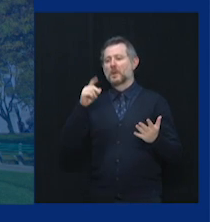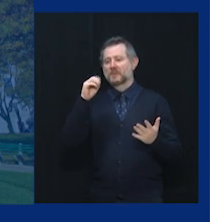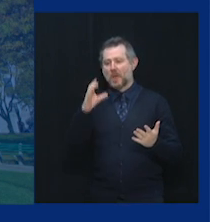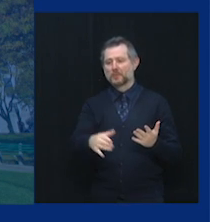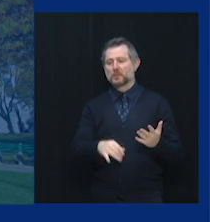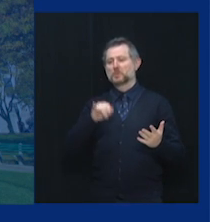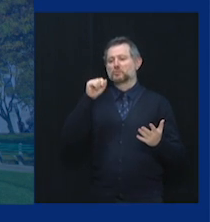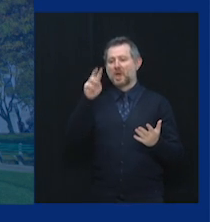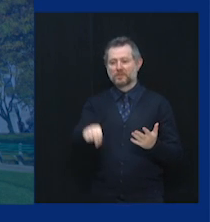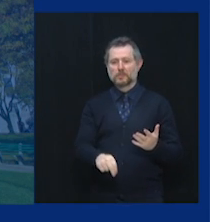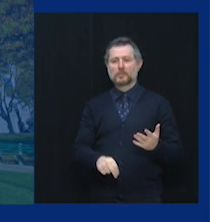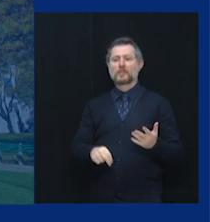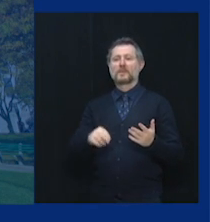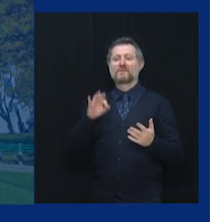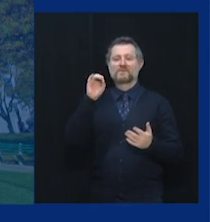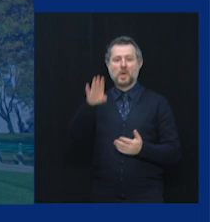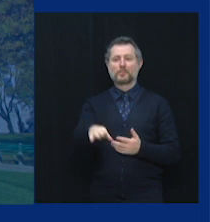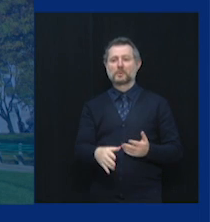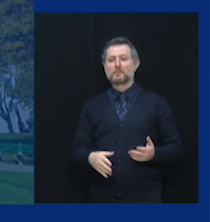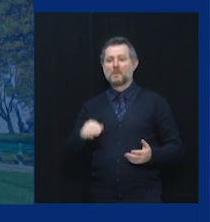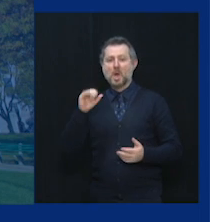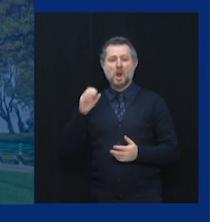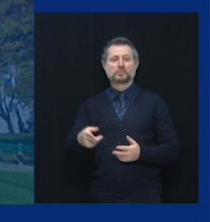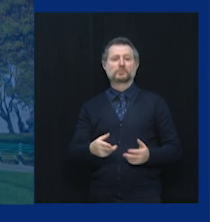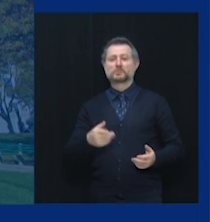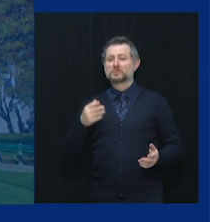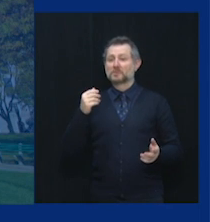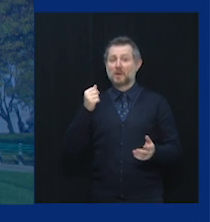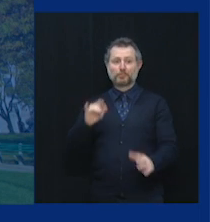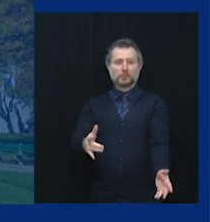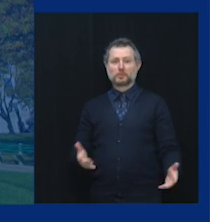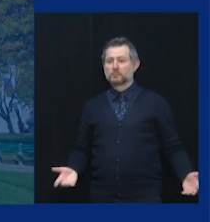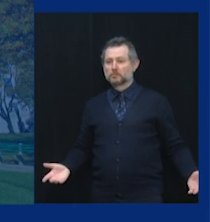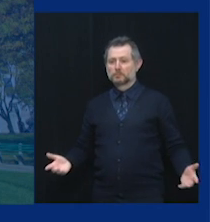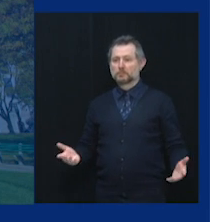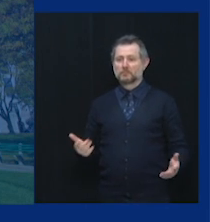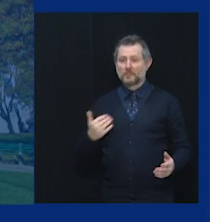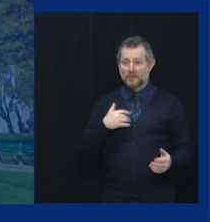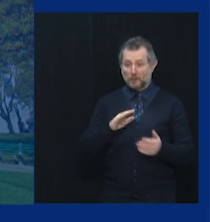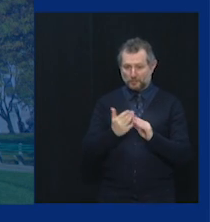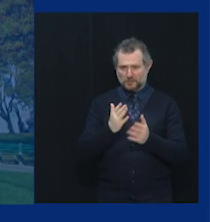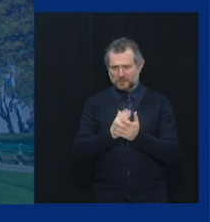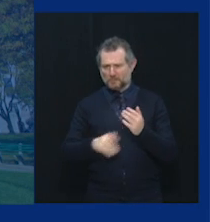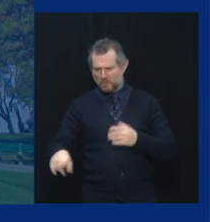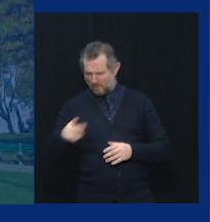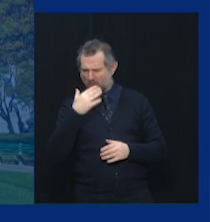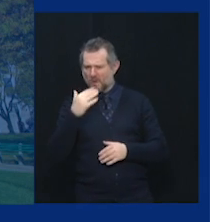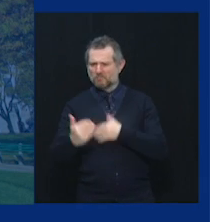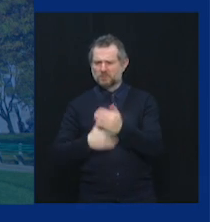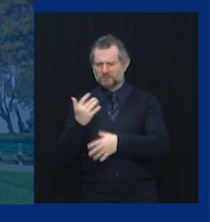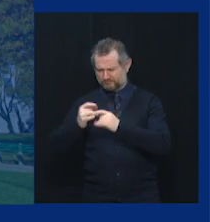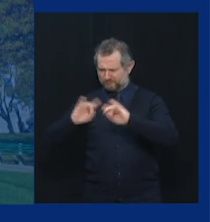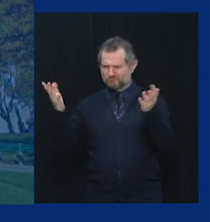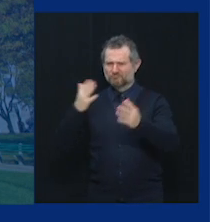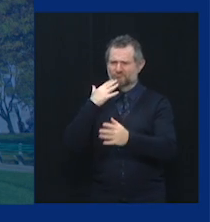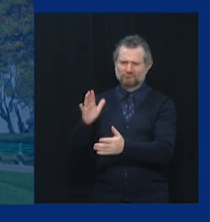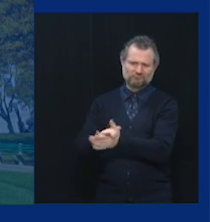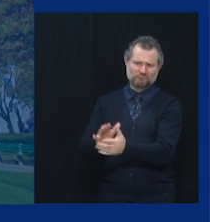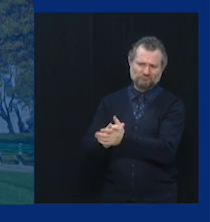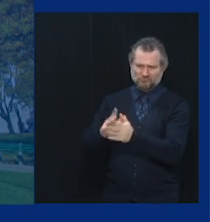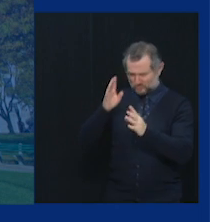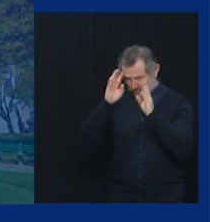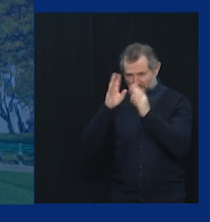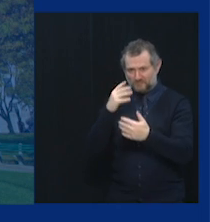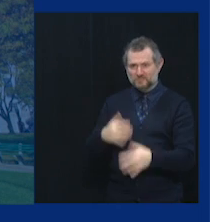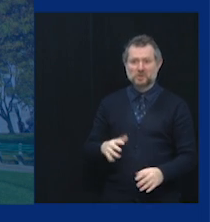Some communities are doing a great job. I mean a really great job. And they've been creative, and I talked about them in the State of the State.